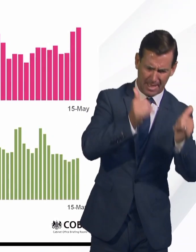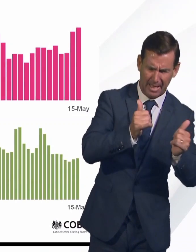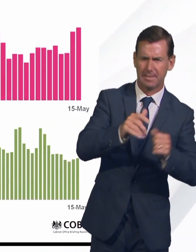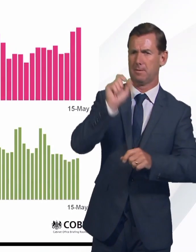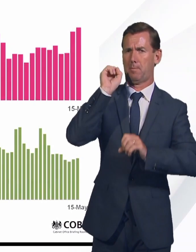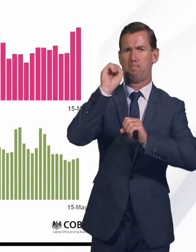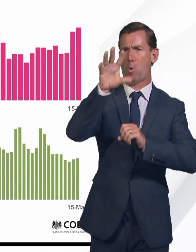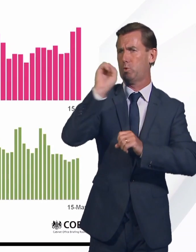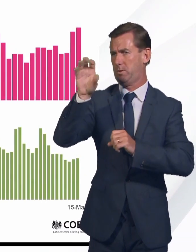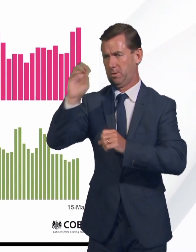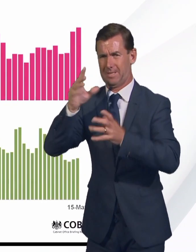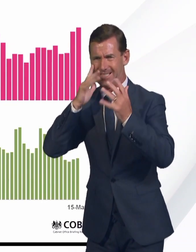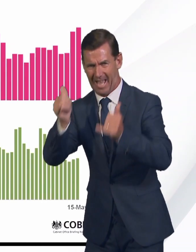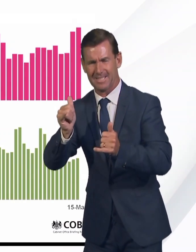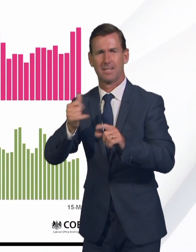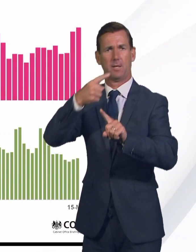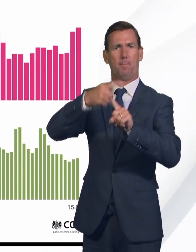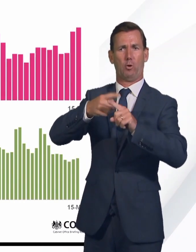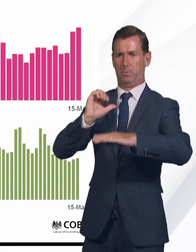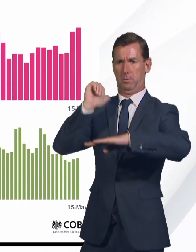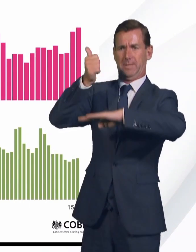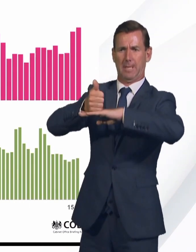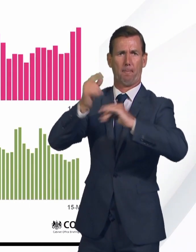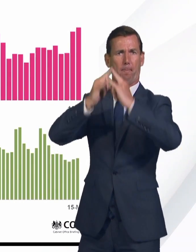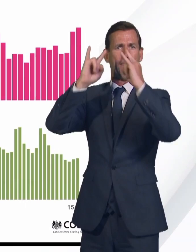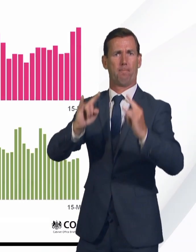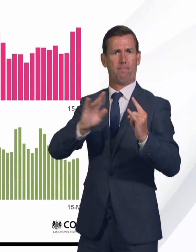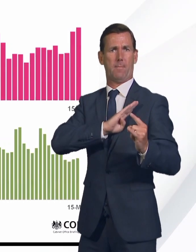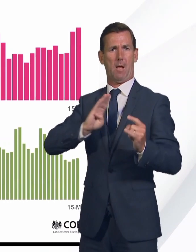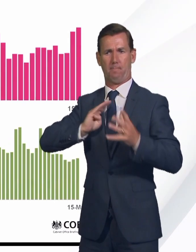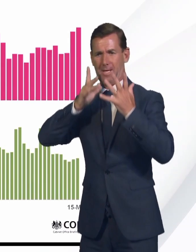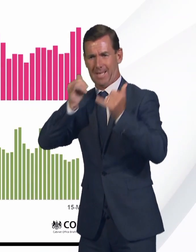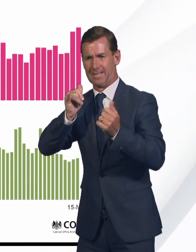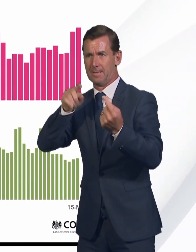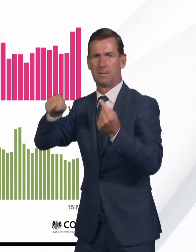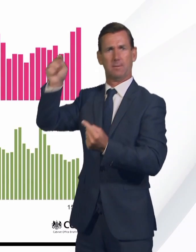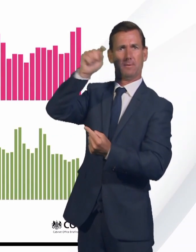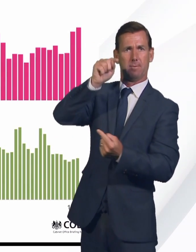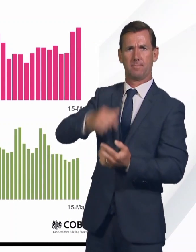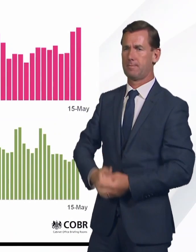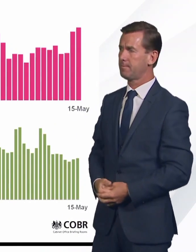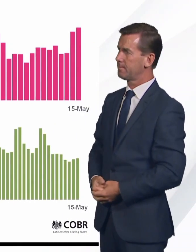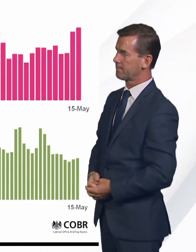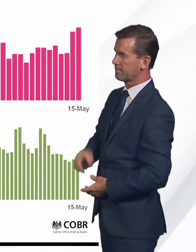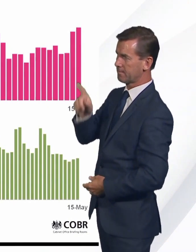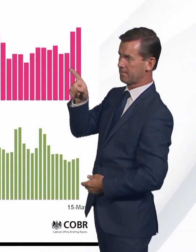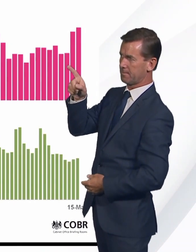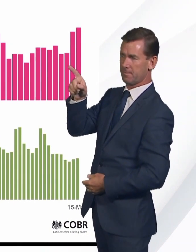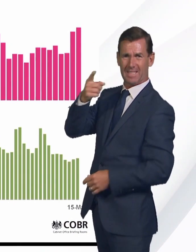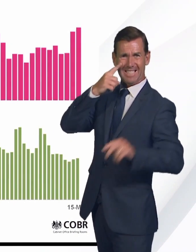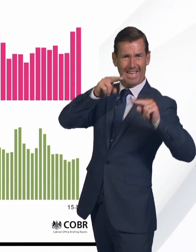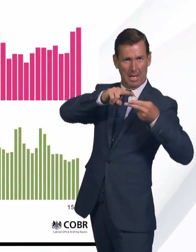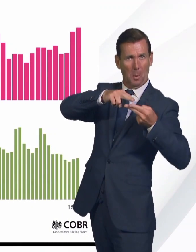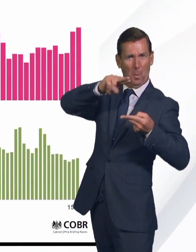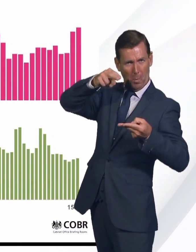and the satellite testing. And you can see the rise there going forward on the top chart at the right. So we're